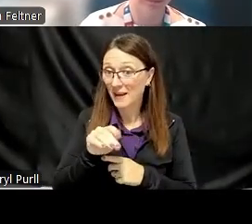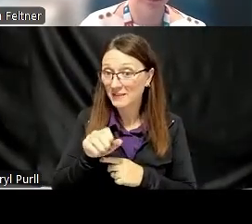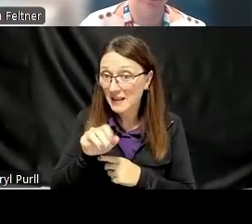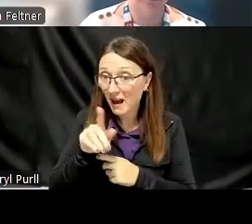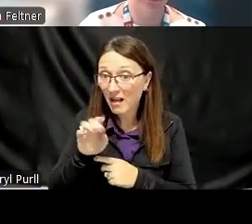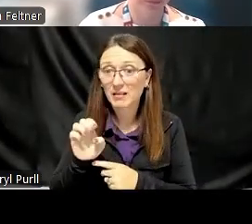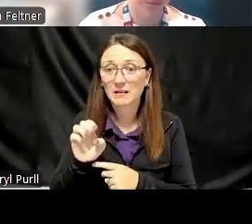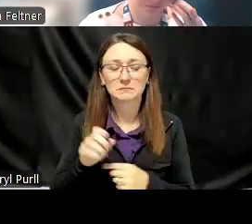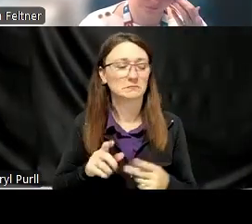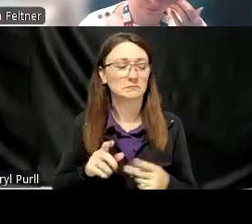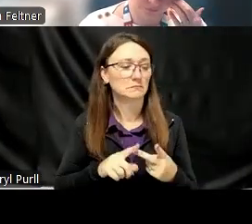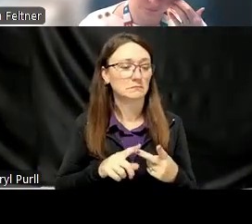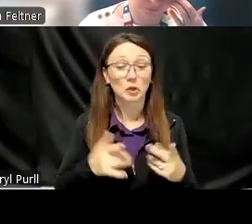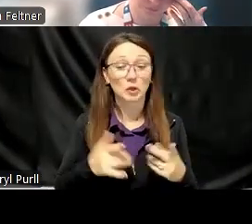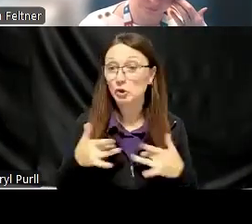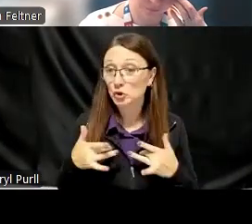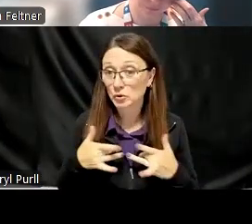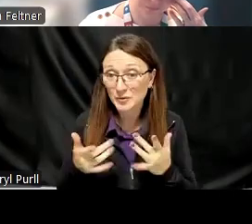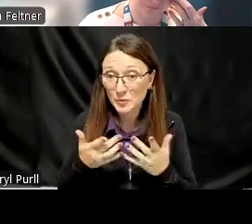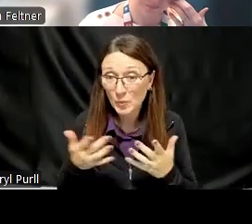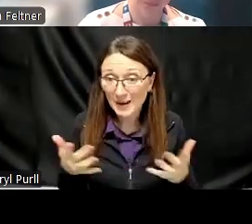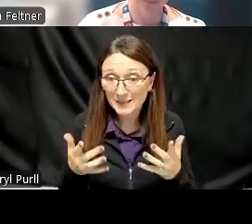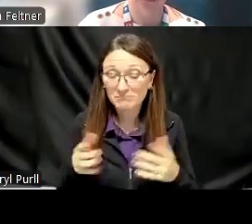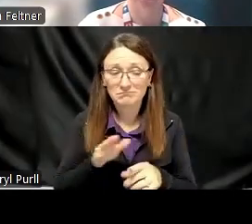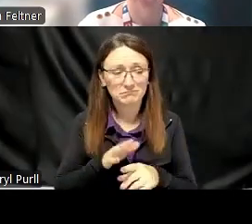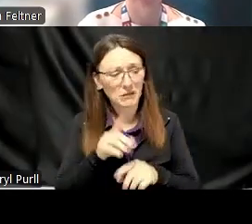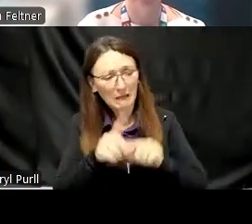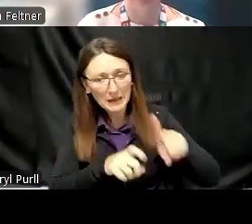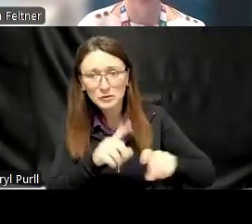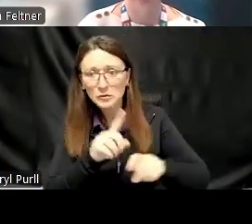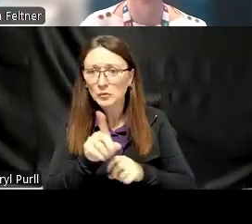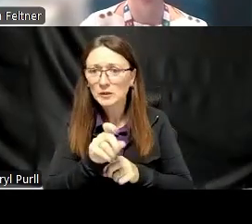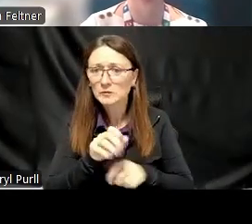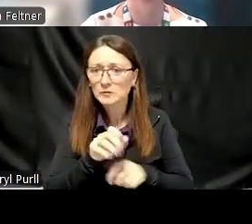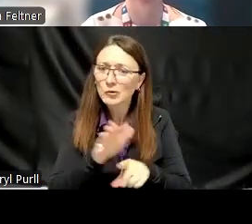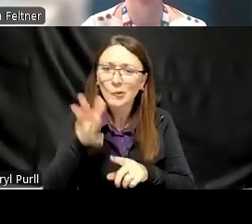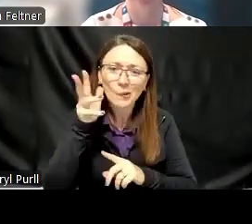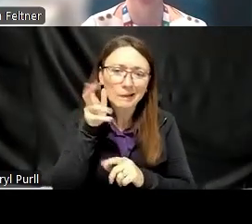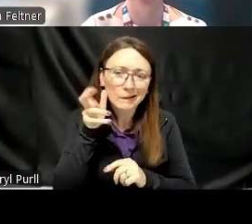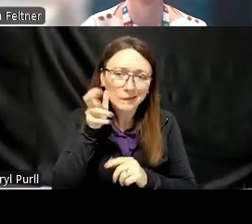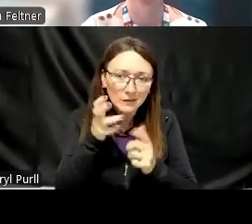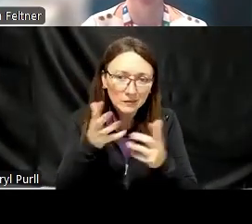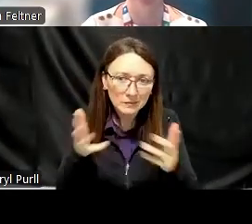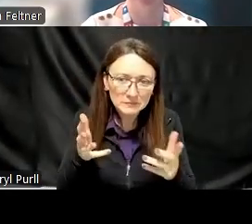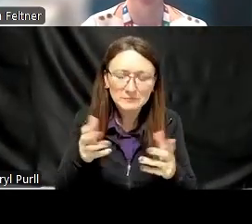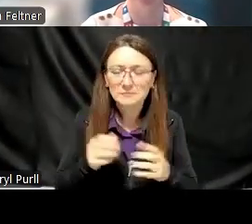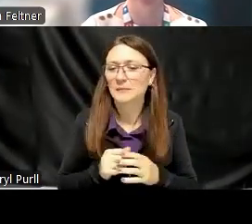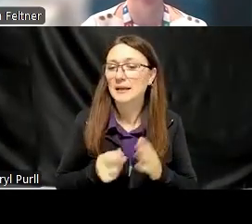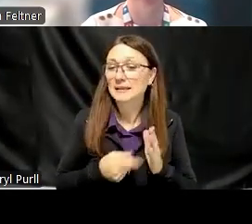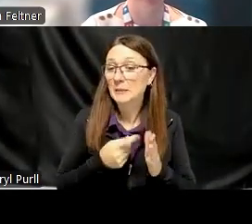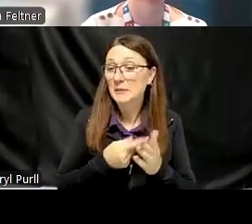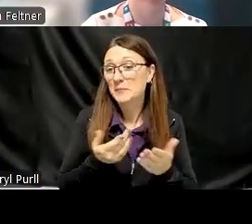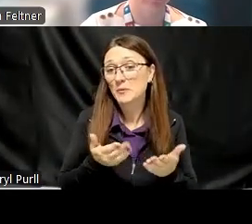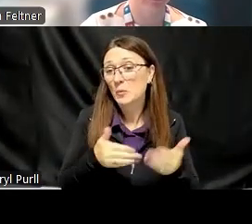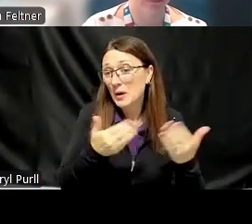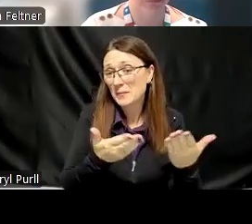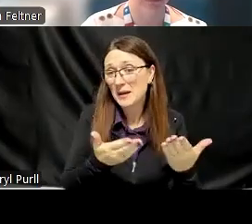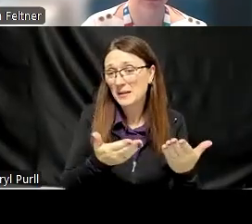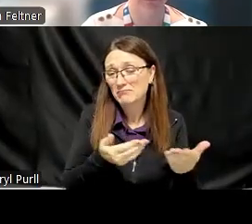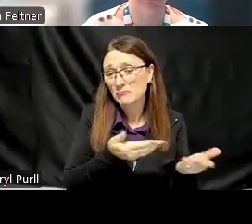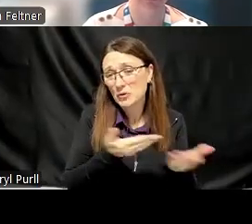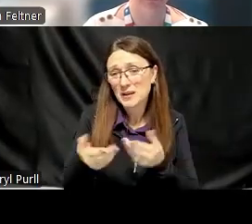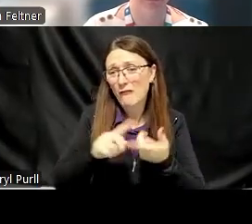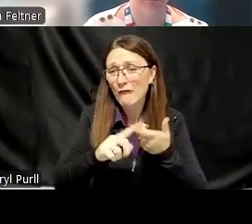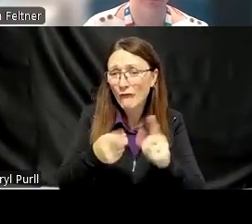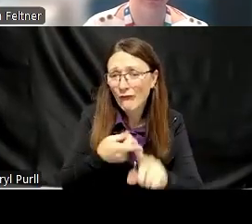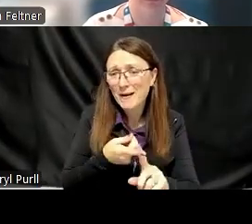have. You'll be asked about your hearing. We sometimes recommend bringing a partner or a loved one into